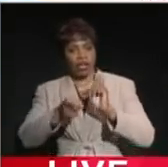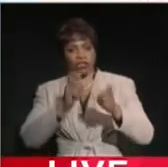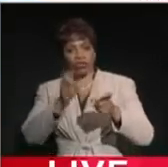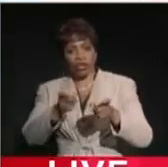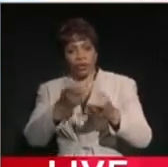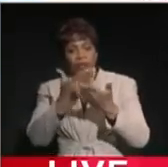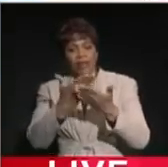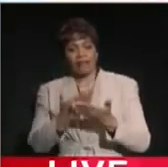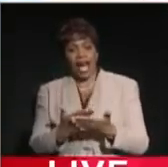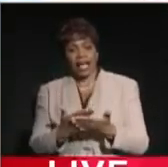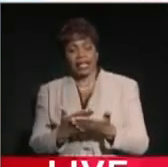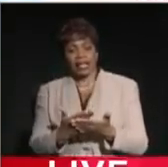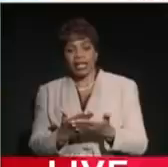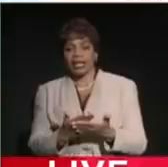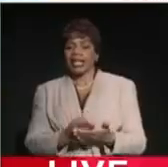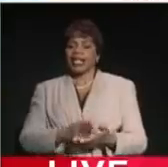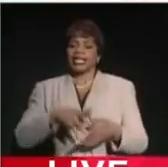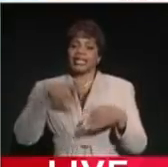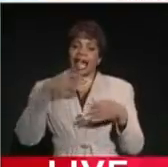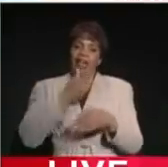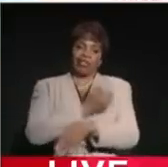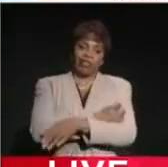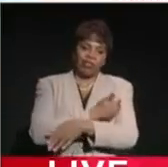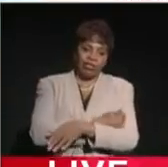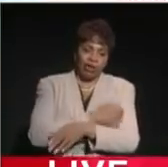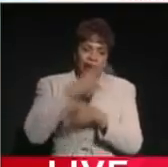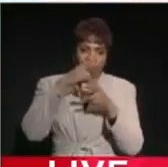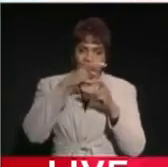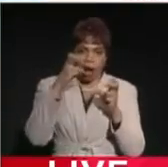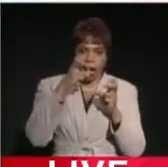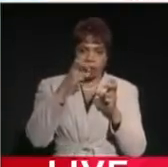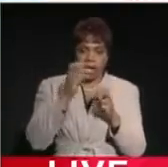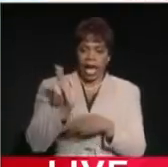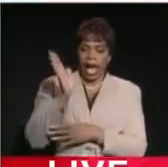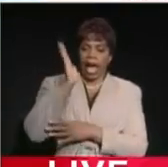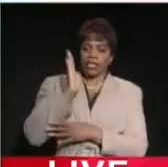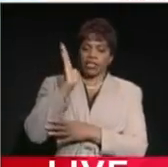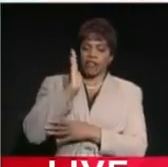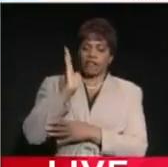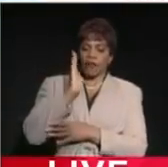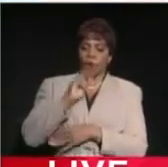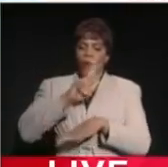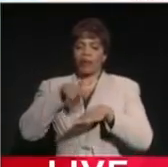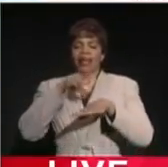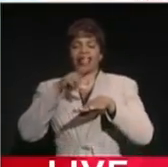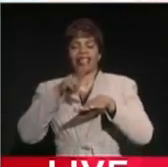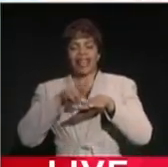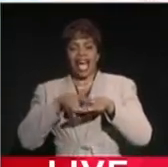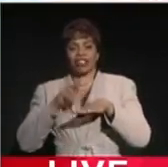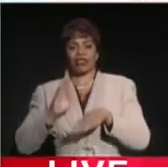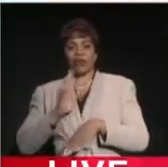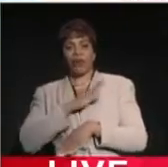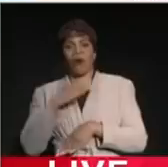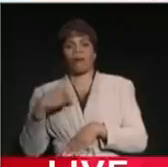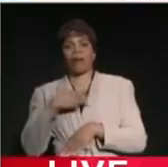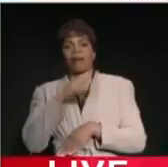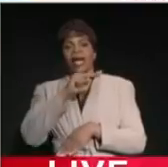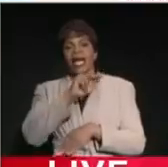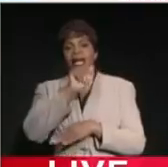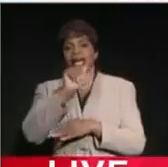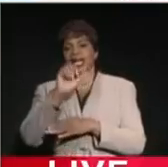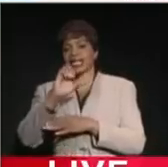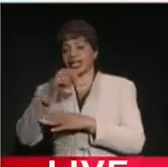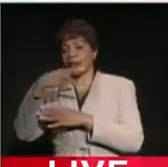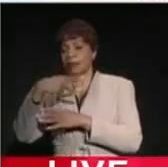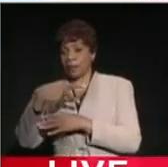drug crimes. I'm saying this as much as a former national board member of the NAACP as I am as a candidate. So it's got to pass the